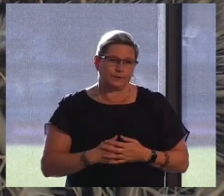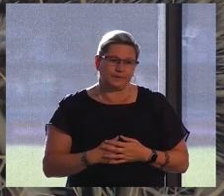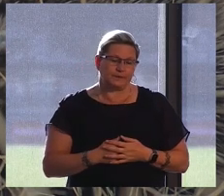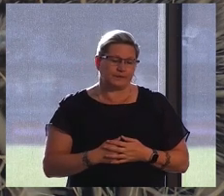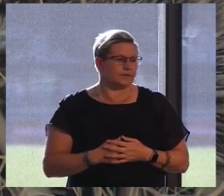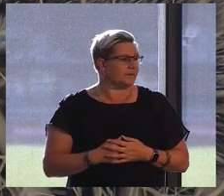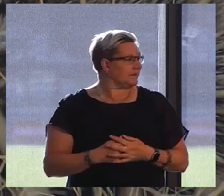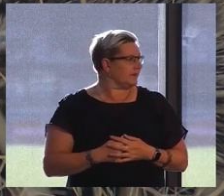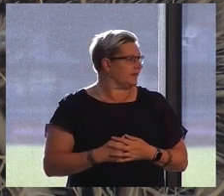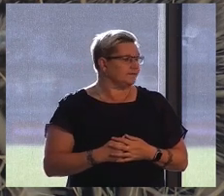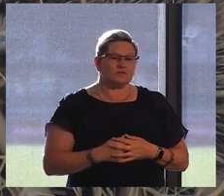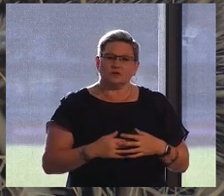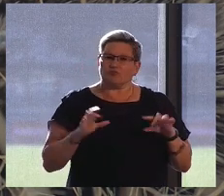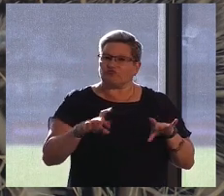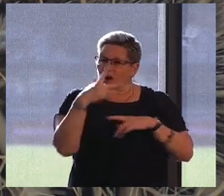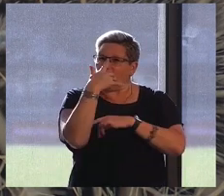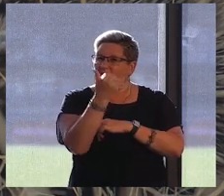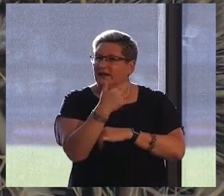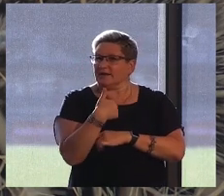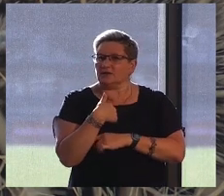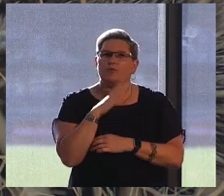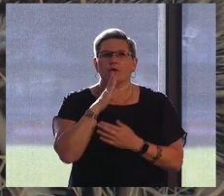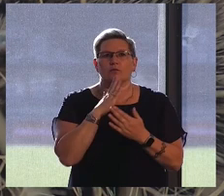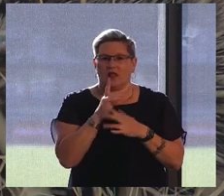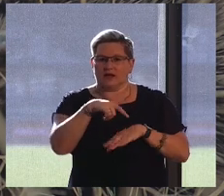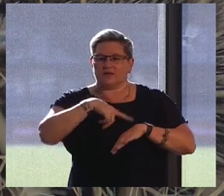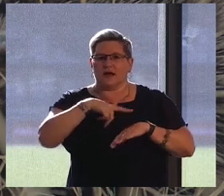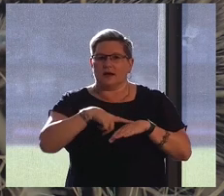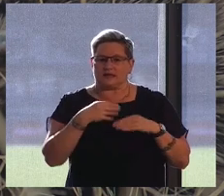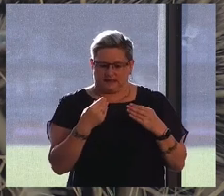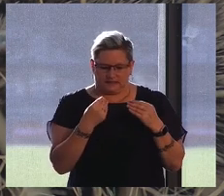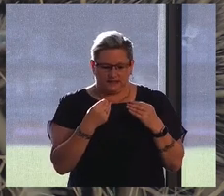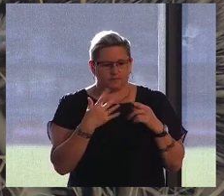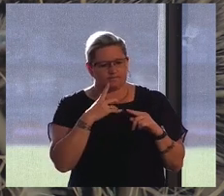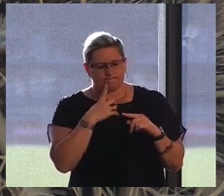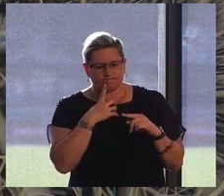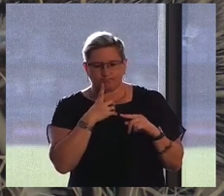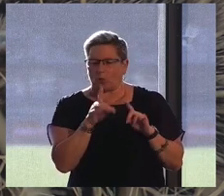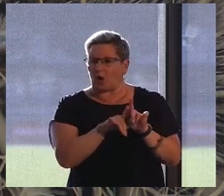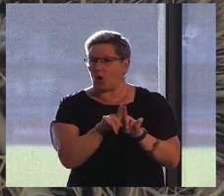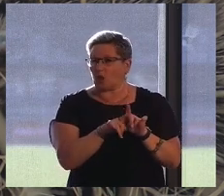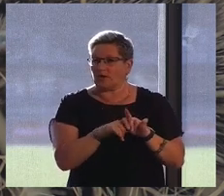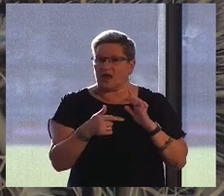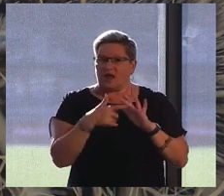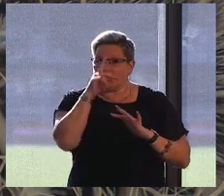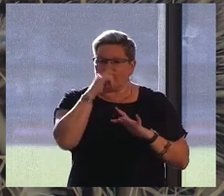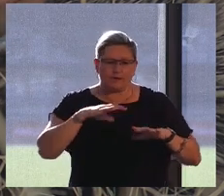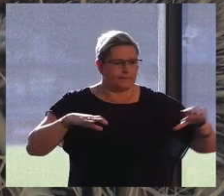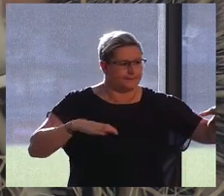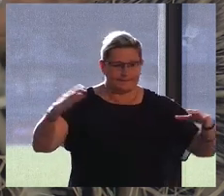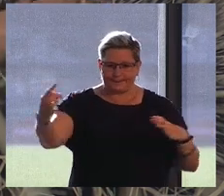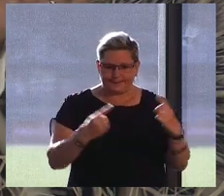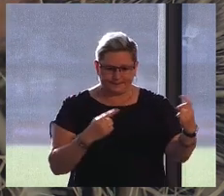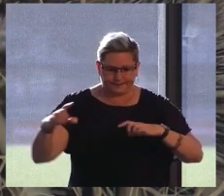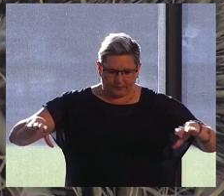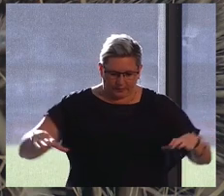I think that really taught me that when people come together and collaborate, you can achieve great things. I ended up